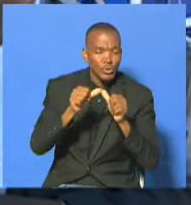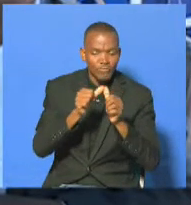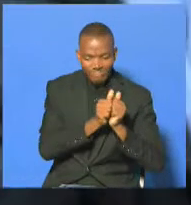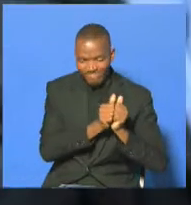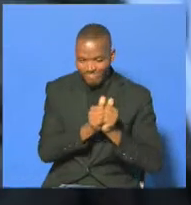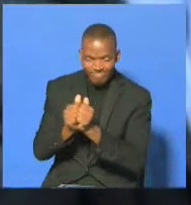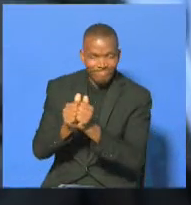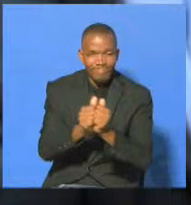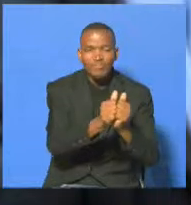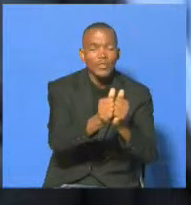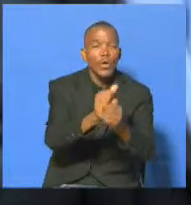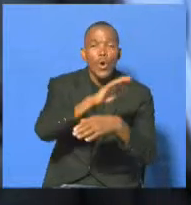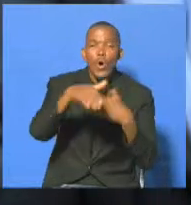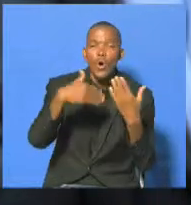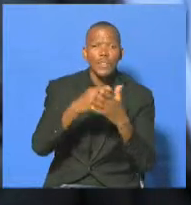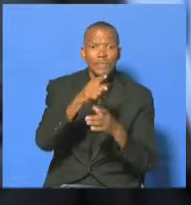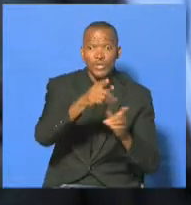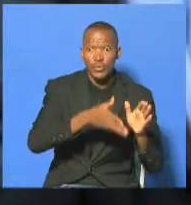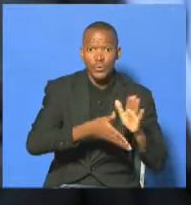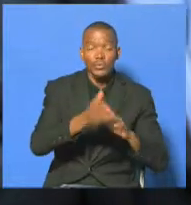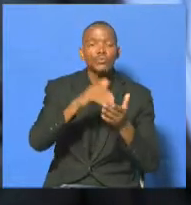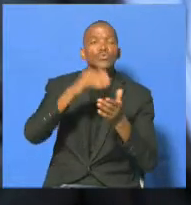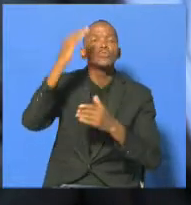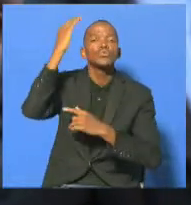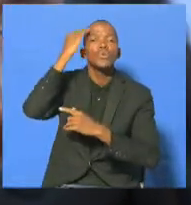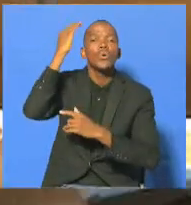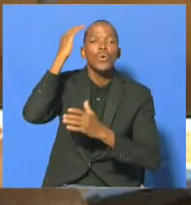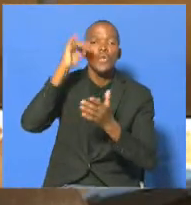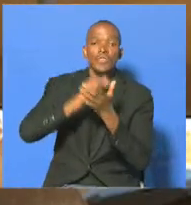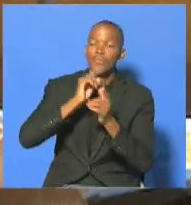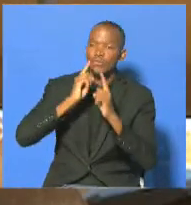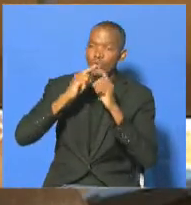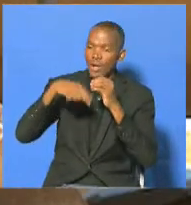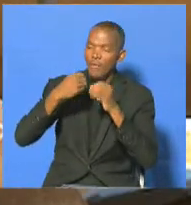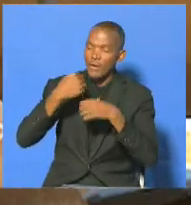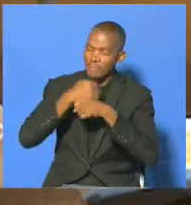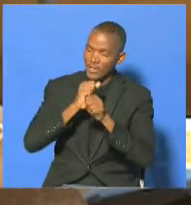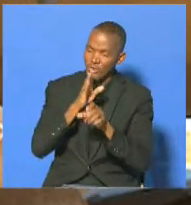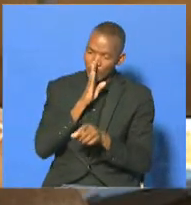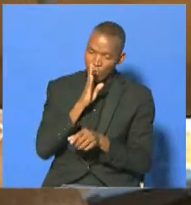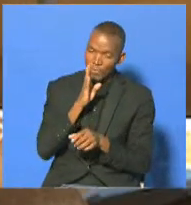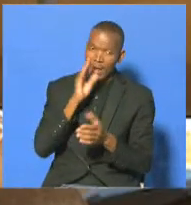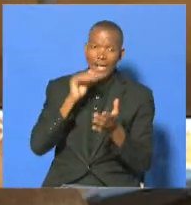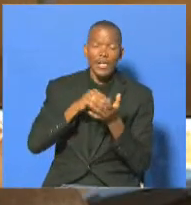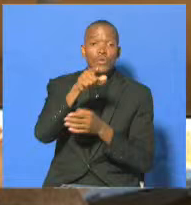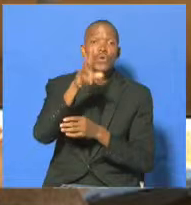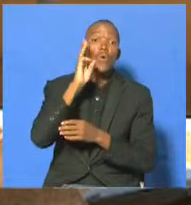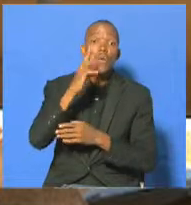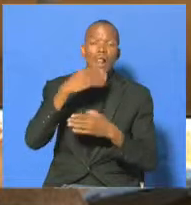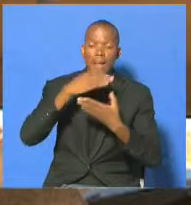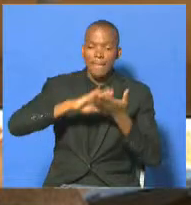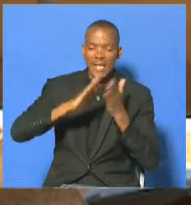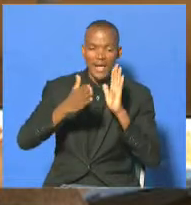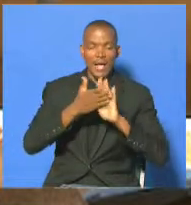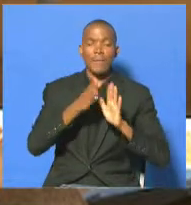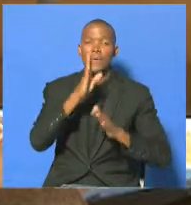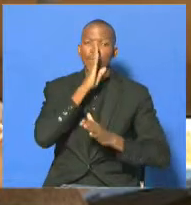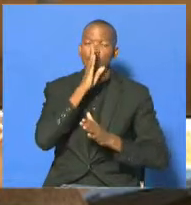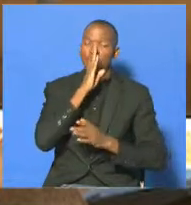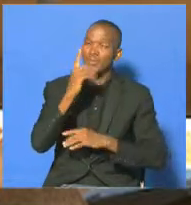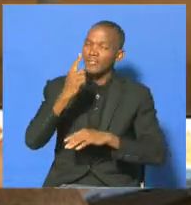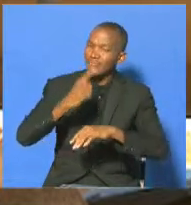wena mme tsamaya nthe le te le itse gore o bua ka go ntšhagala le te a tsamaya le ya go ntšhagala ka sebaka sa